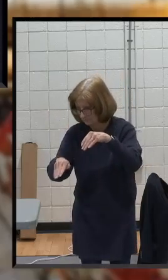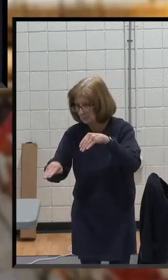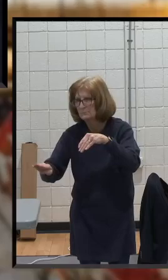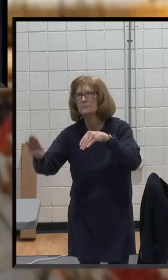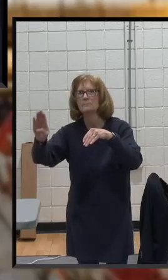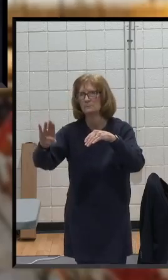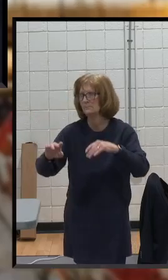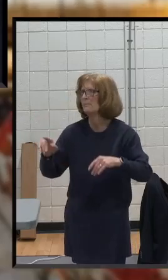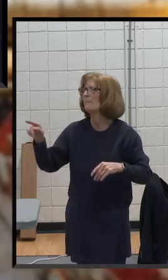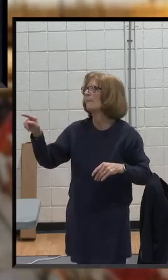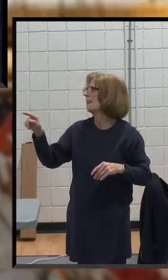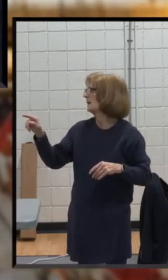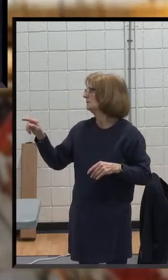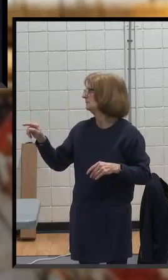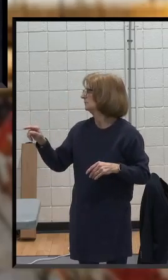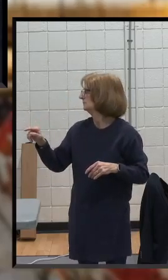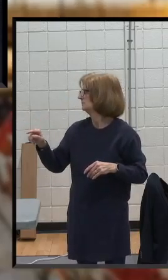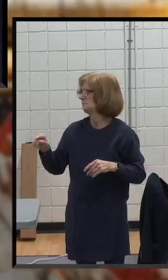So the comment,